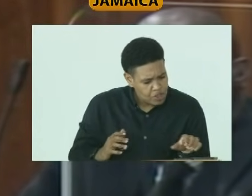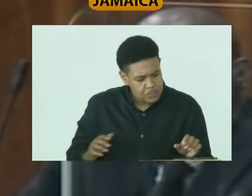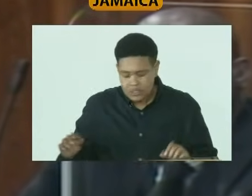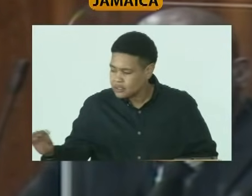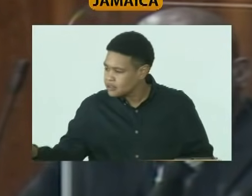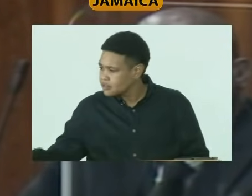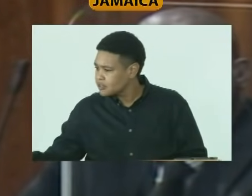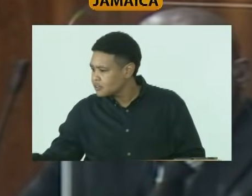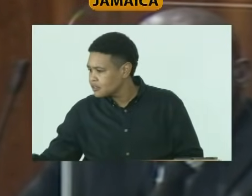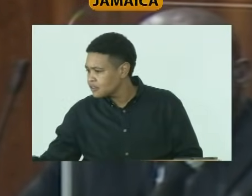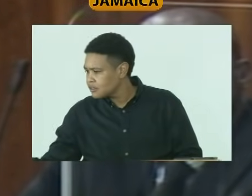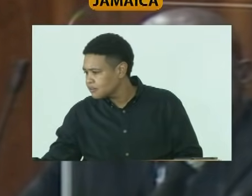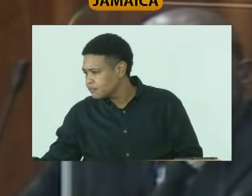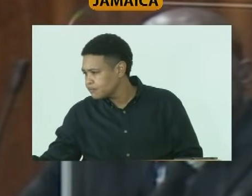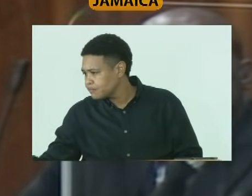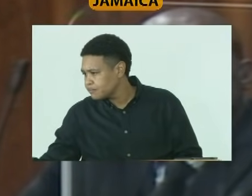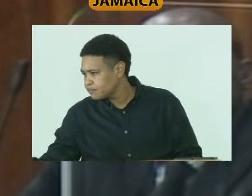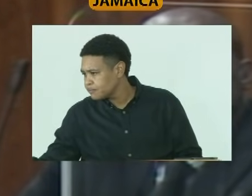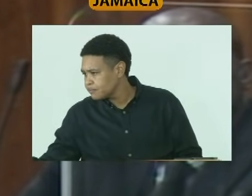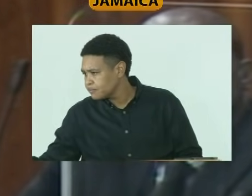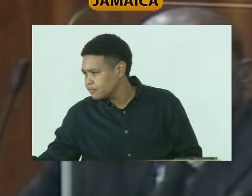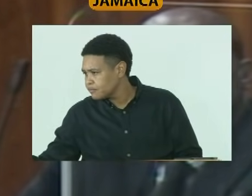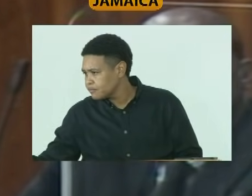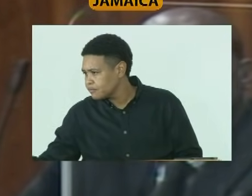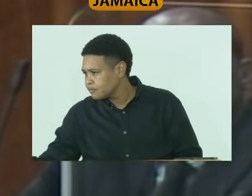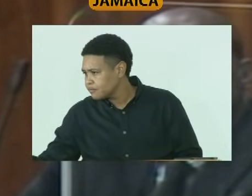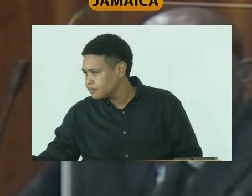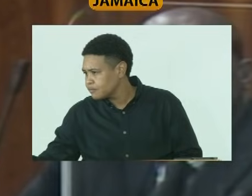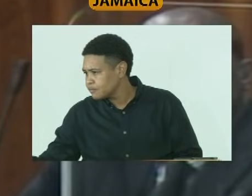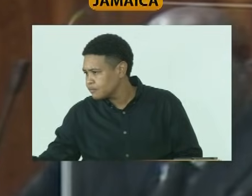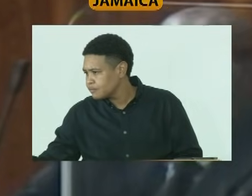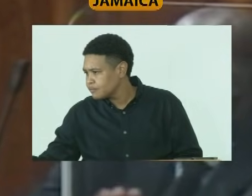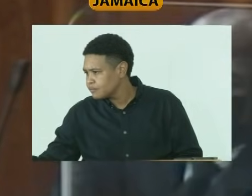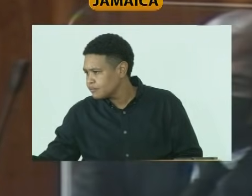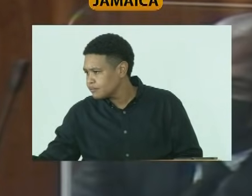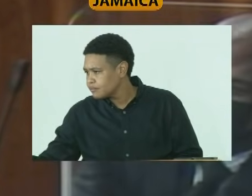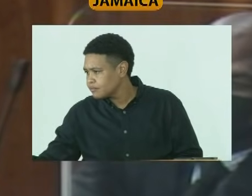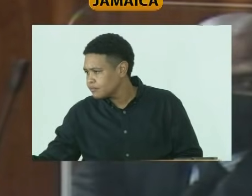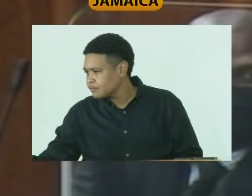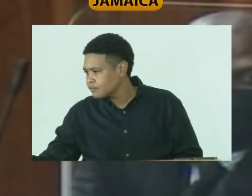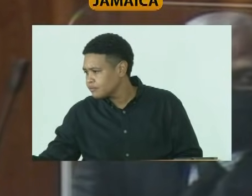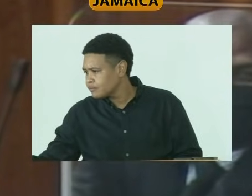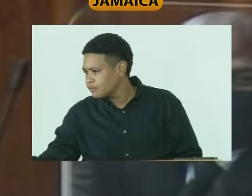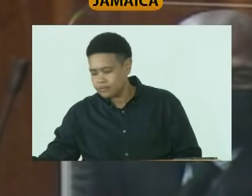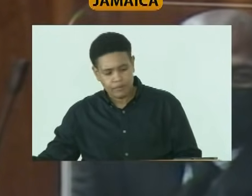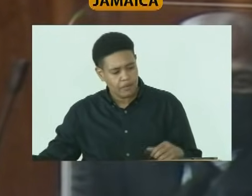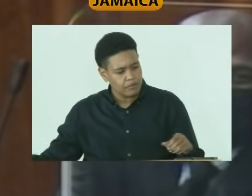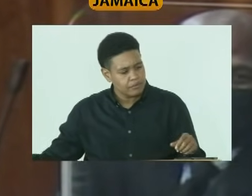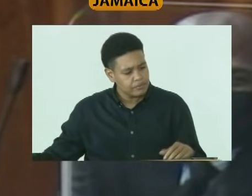whether thou art come to the kingdom for such a time as this?